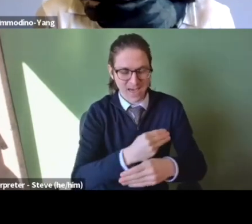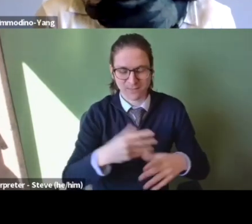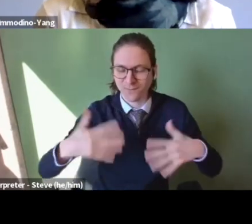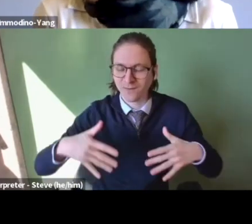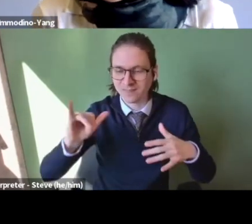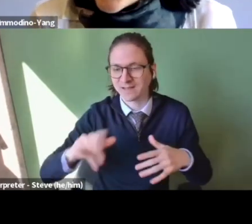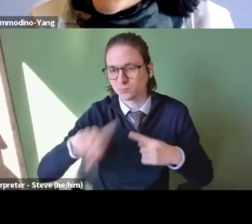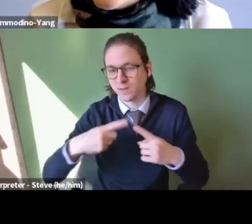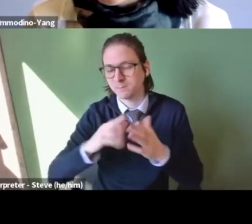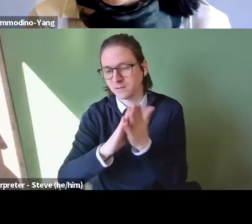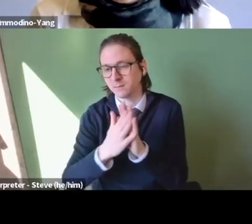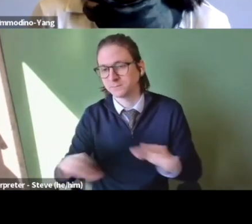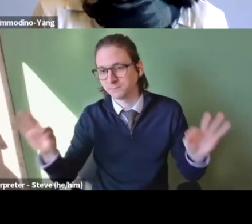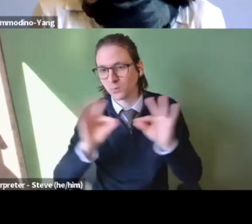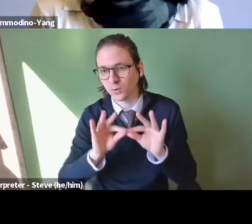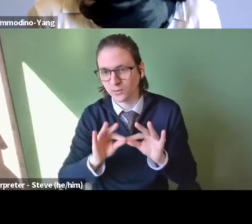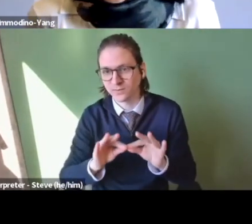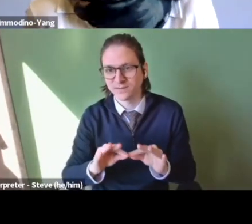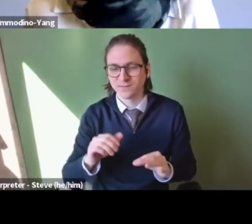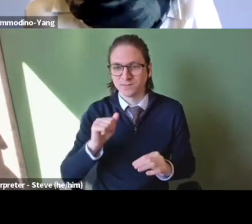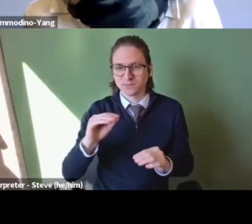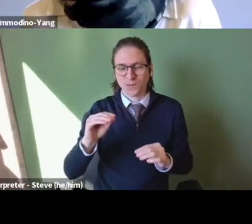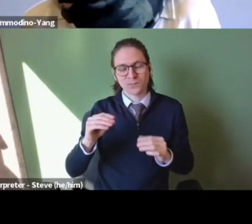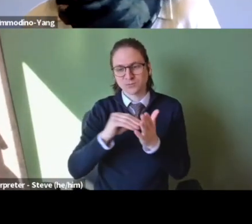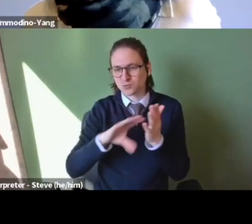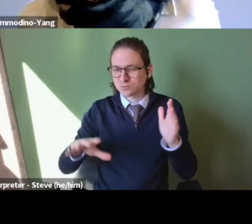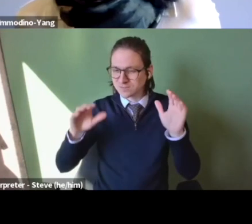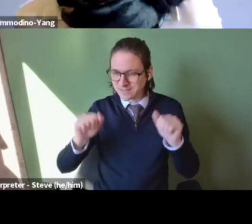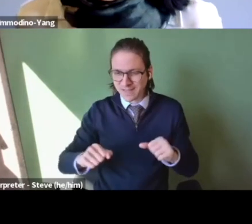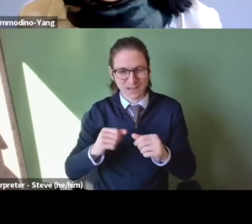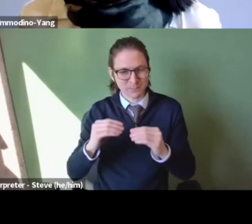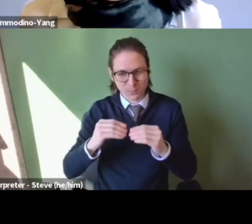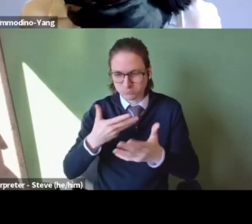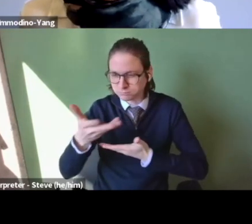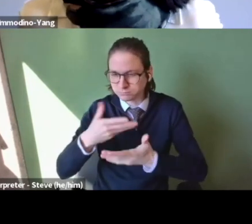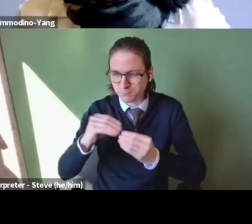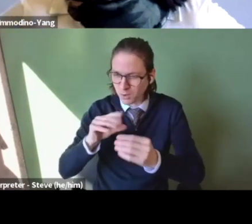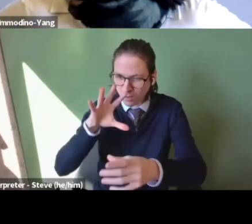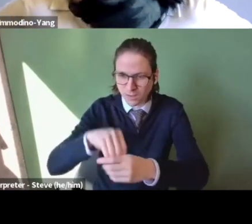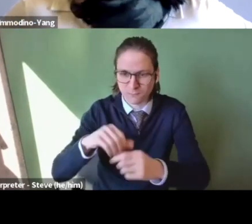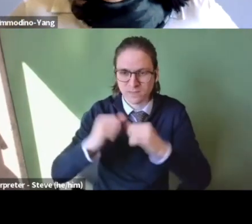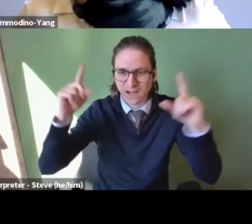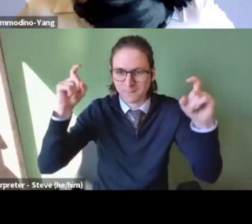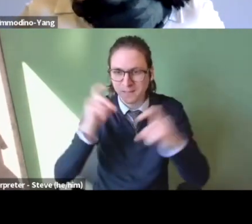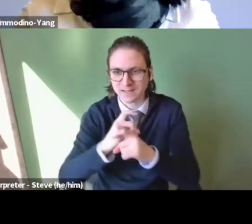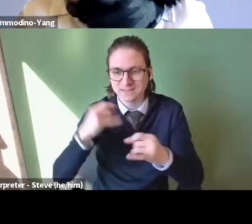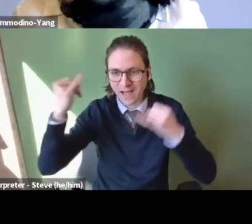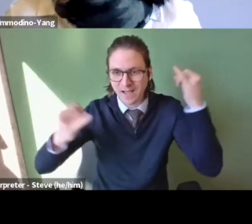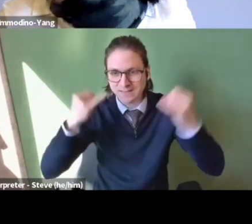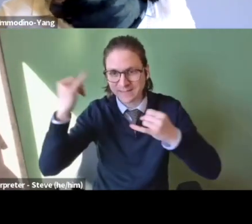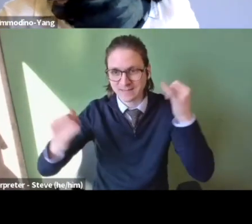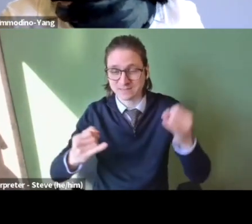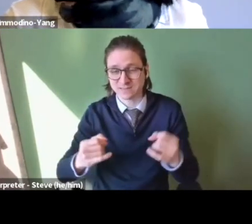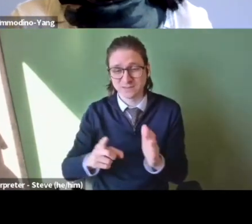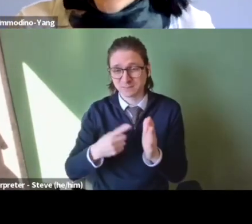in all kinds of complex ideas that are actually not directly relevant to anything except to other ideas, to ways of